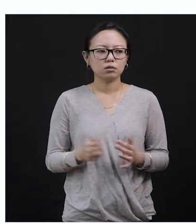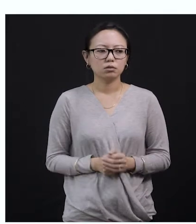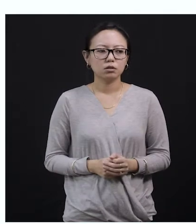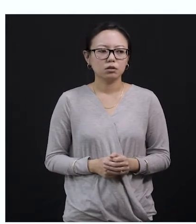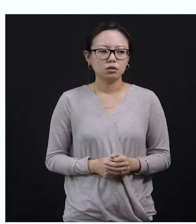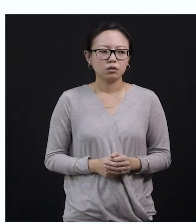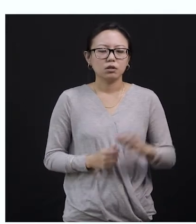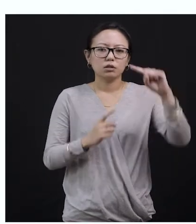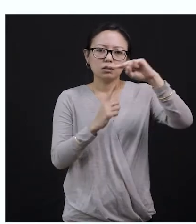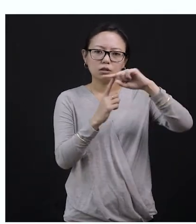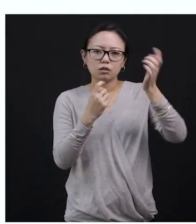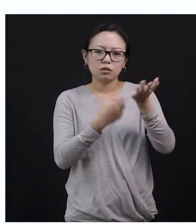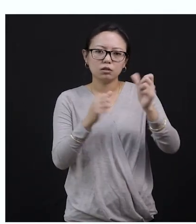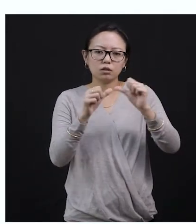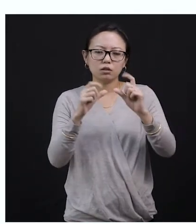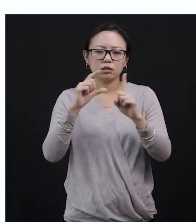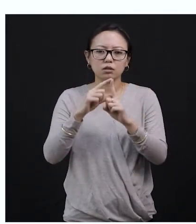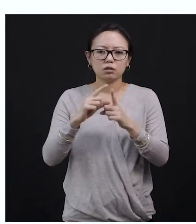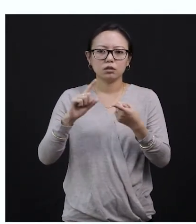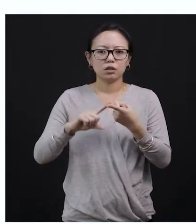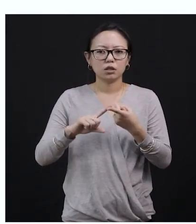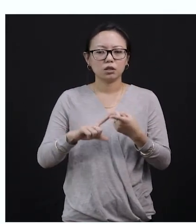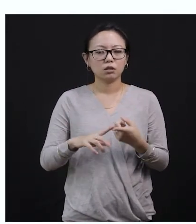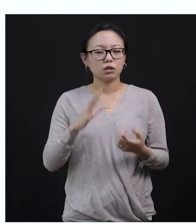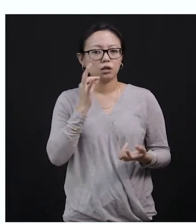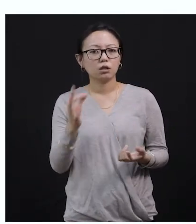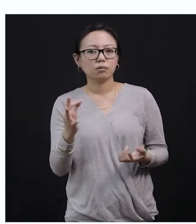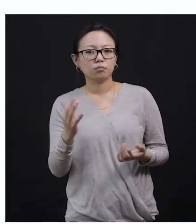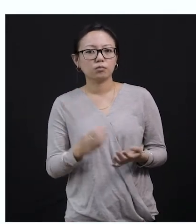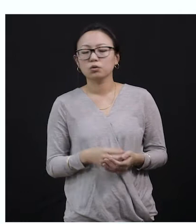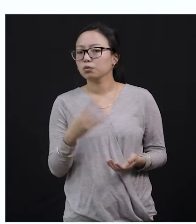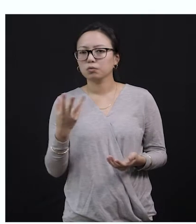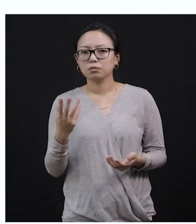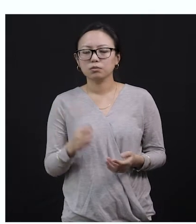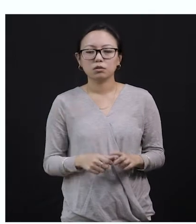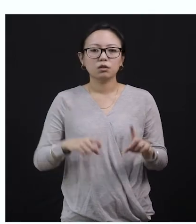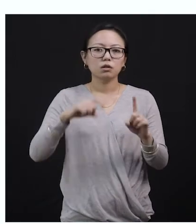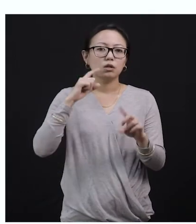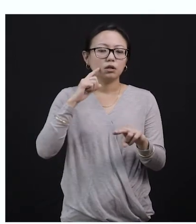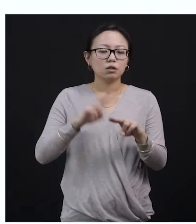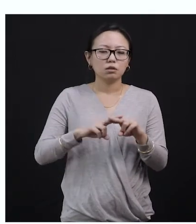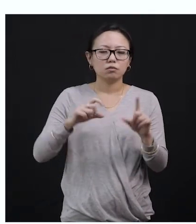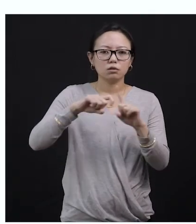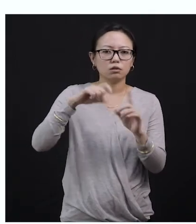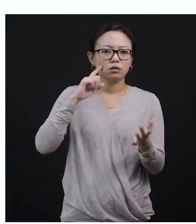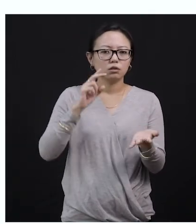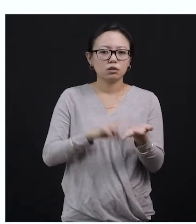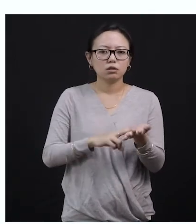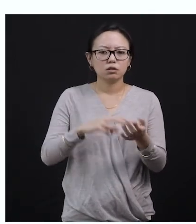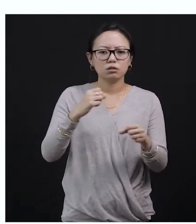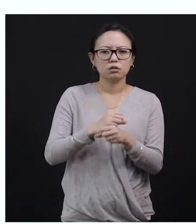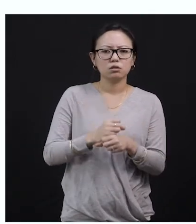really helped them because if the king had to give salary, if the king had to buy all the things